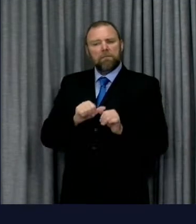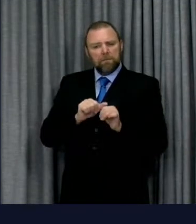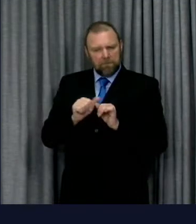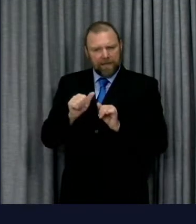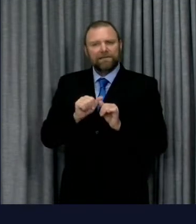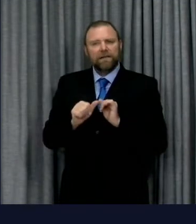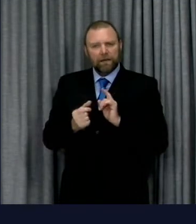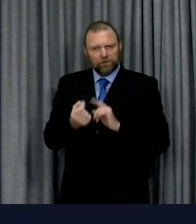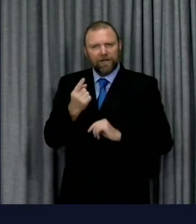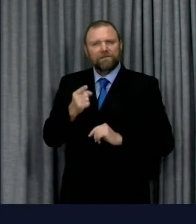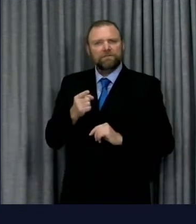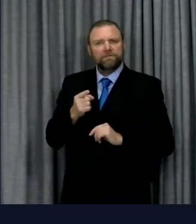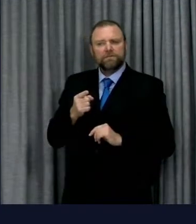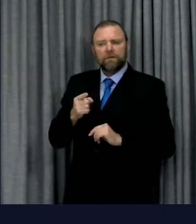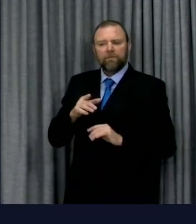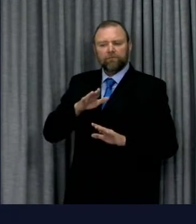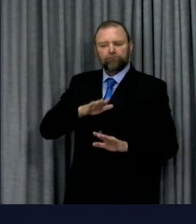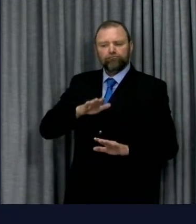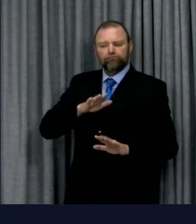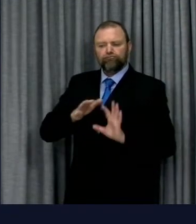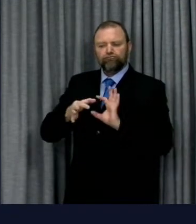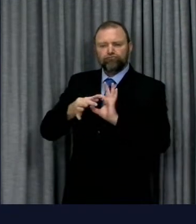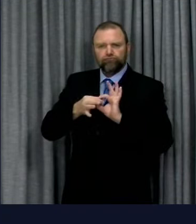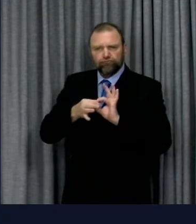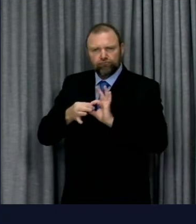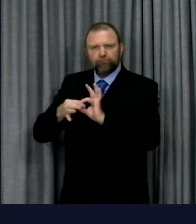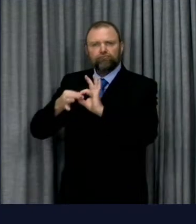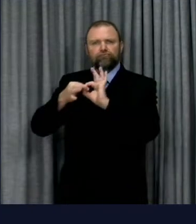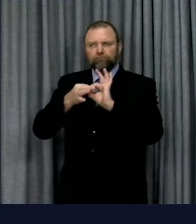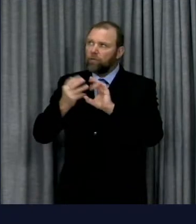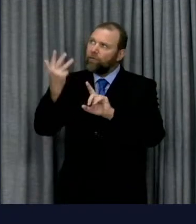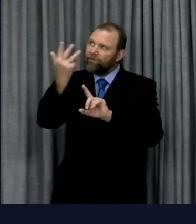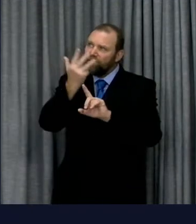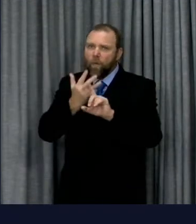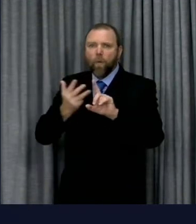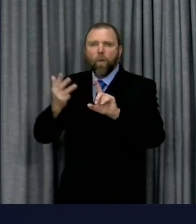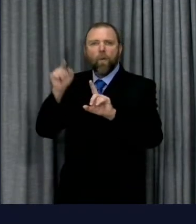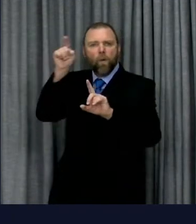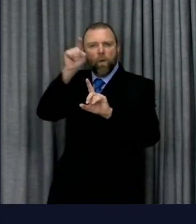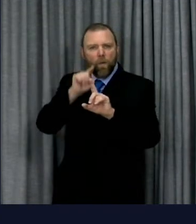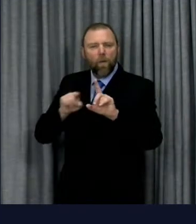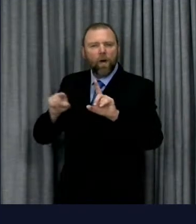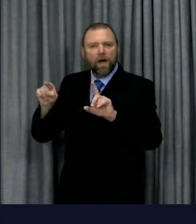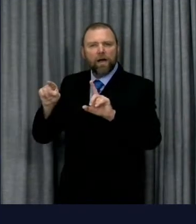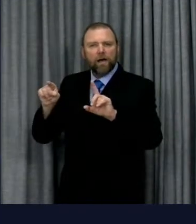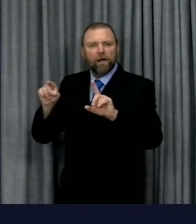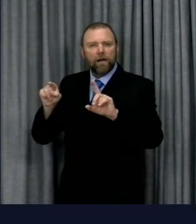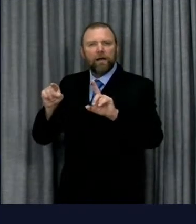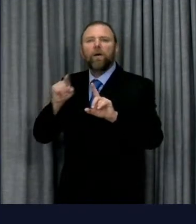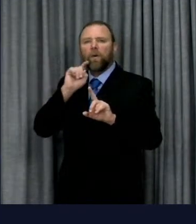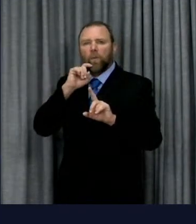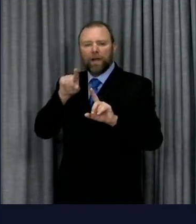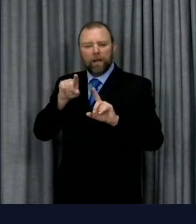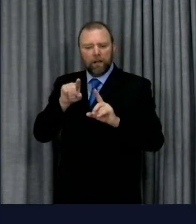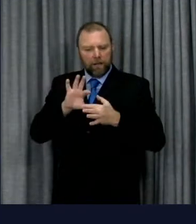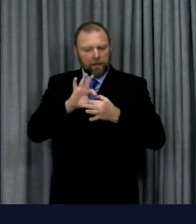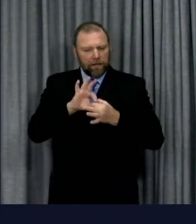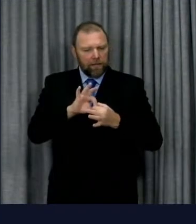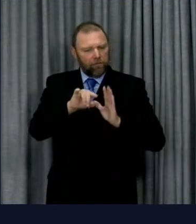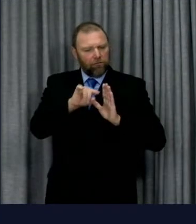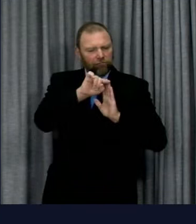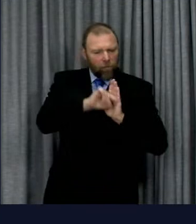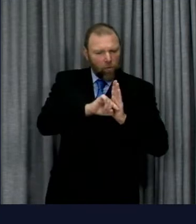for the conduct of relations between the four nations in the United Kingdom. We will have a rule-based approach. There will